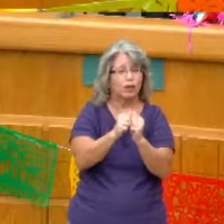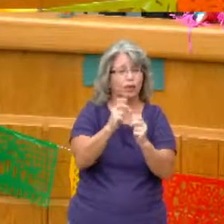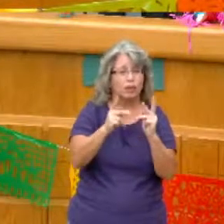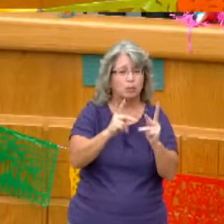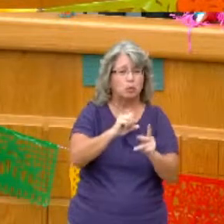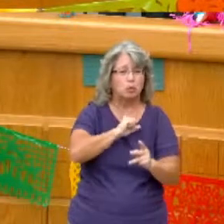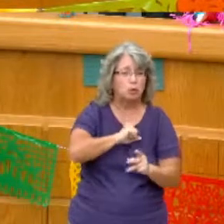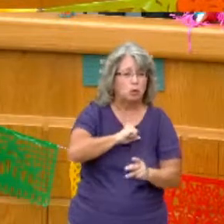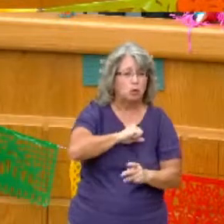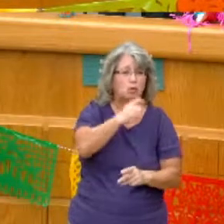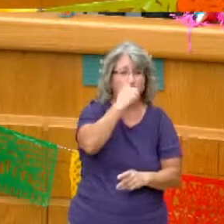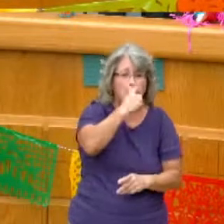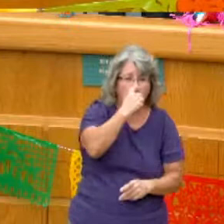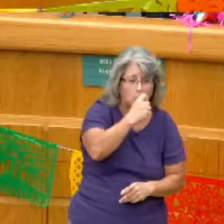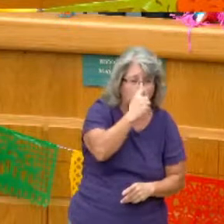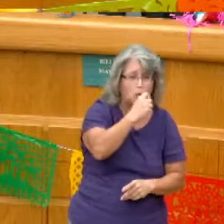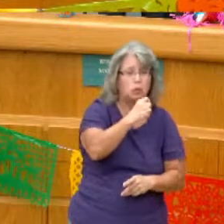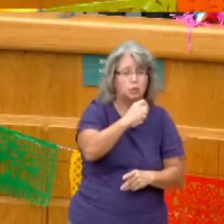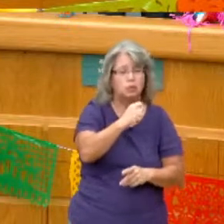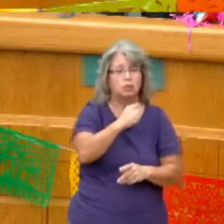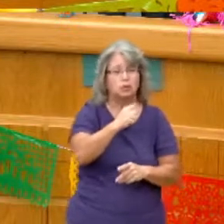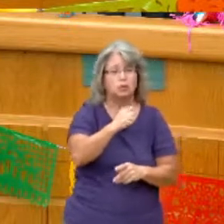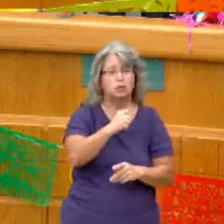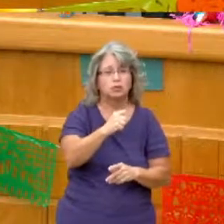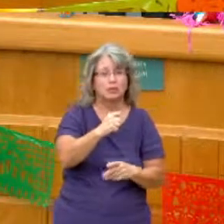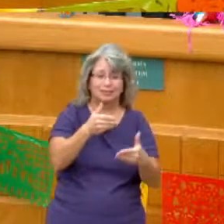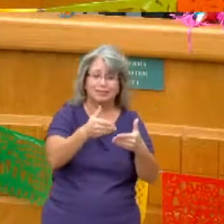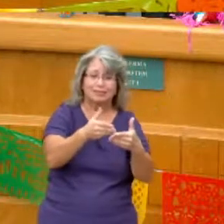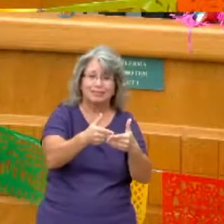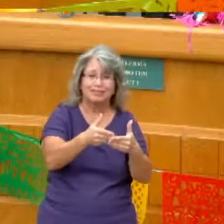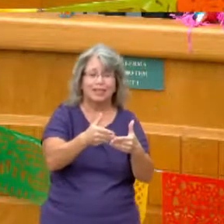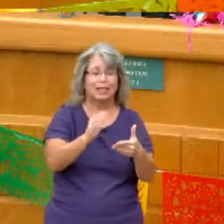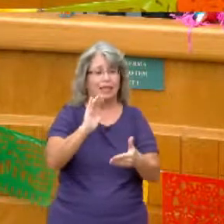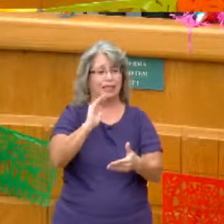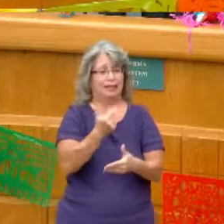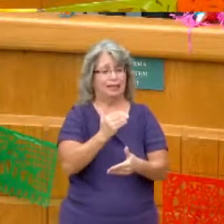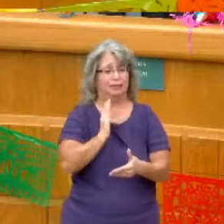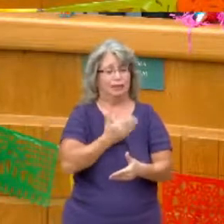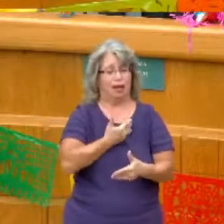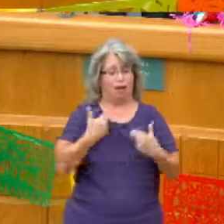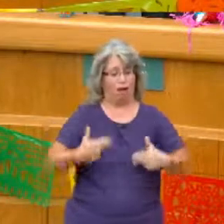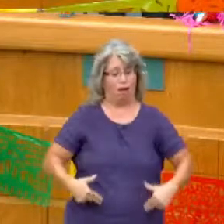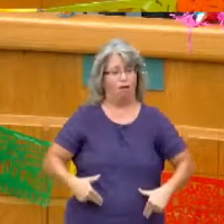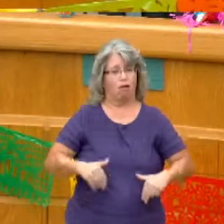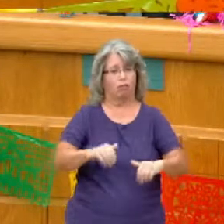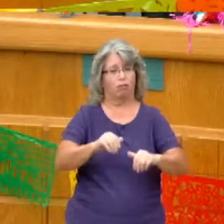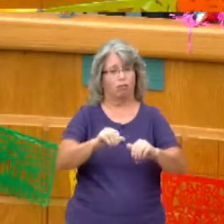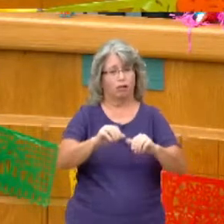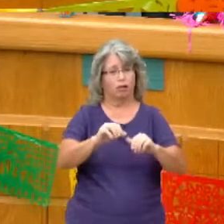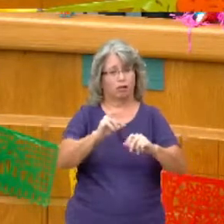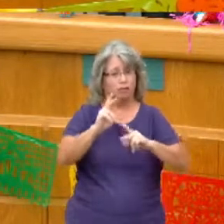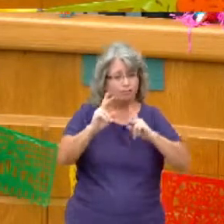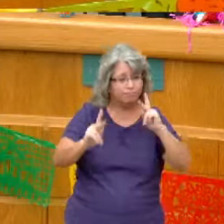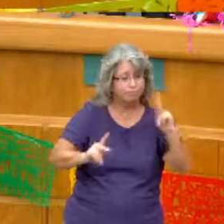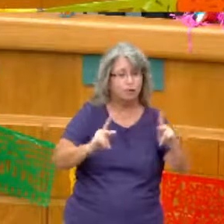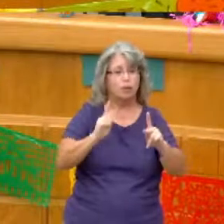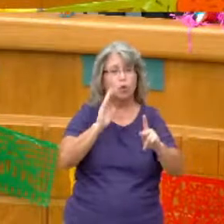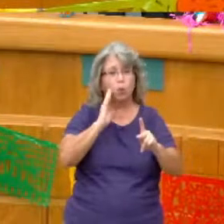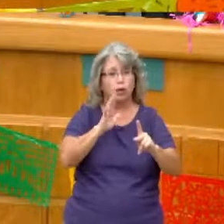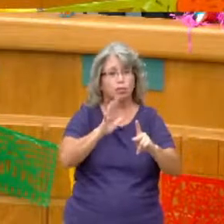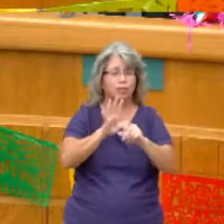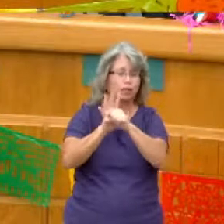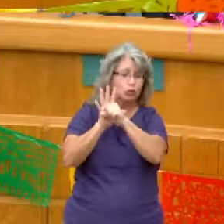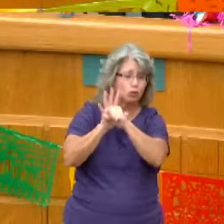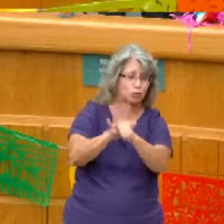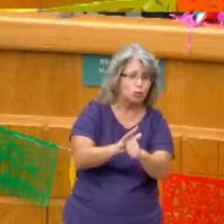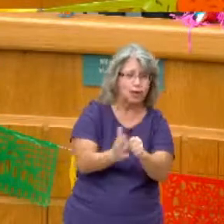hospitals and public health authorities will be stretched again this coming winter with pediatric cases and their well-being in the